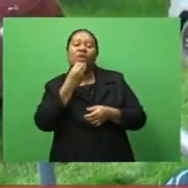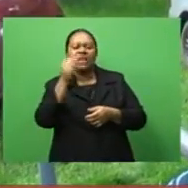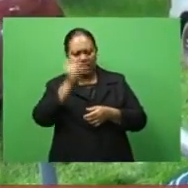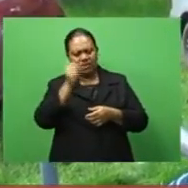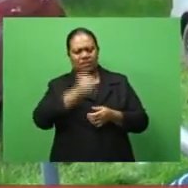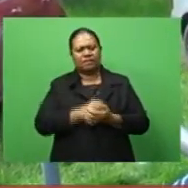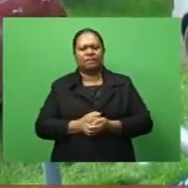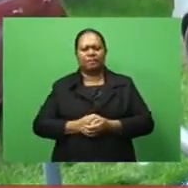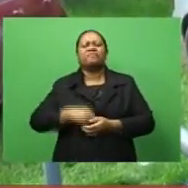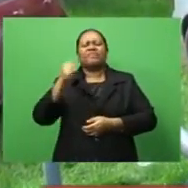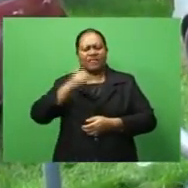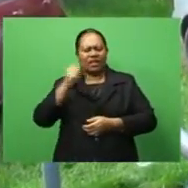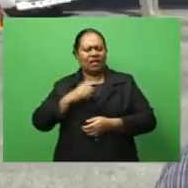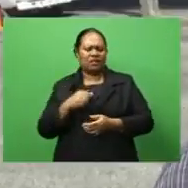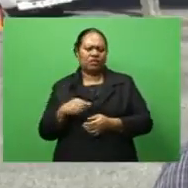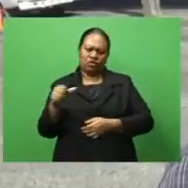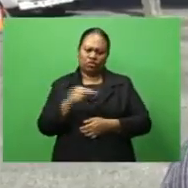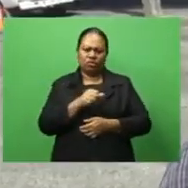the time is getting hard.